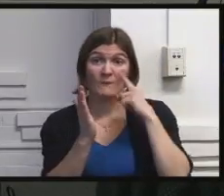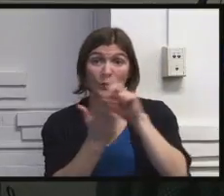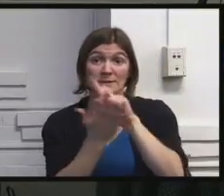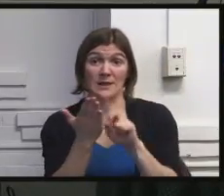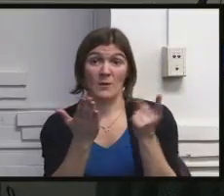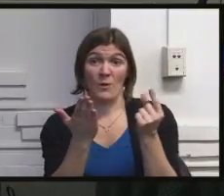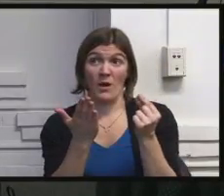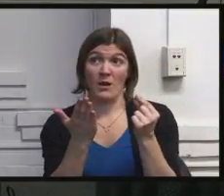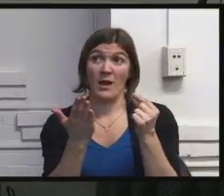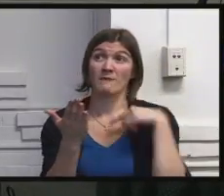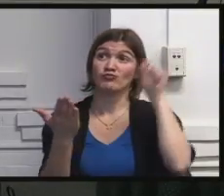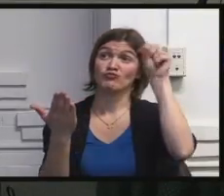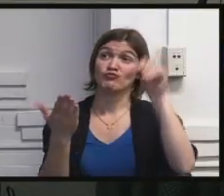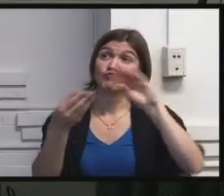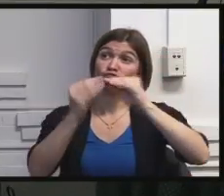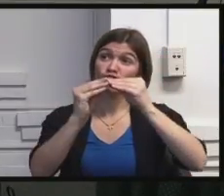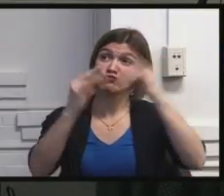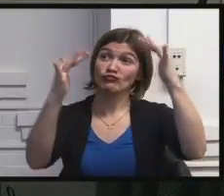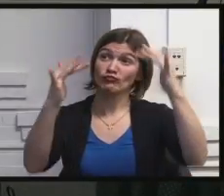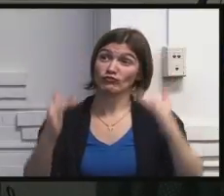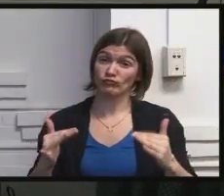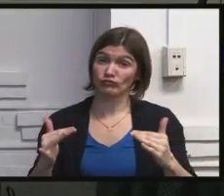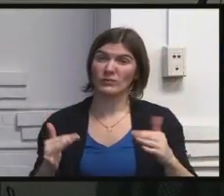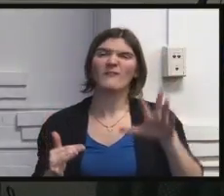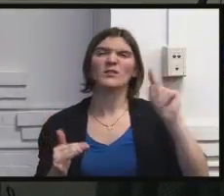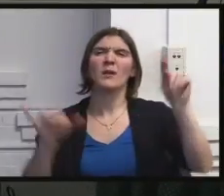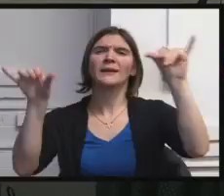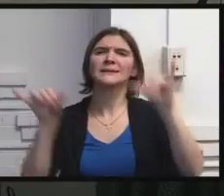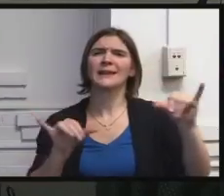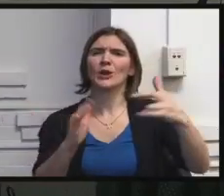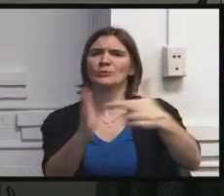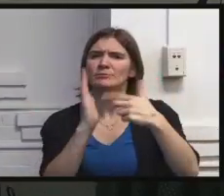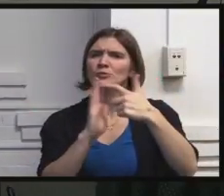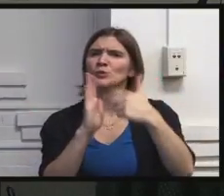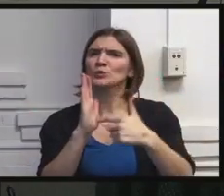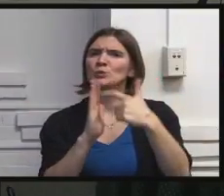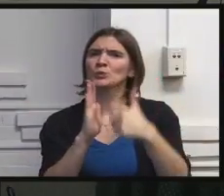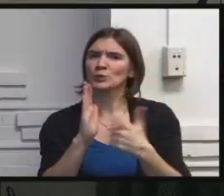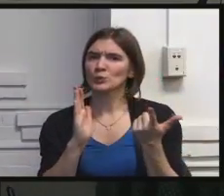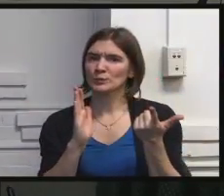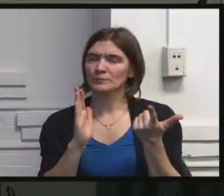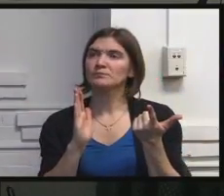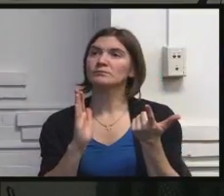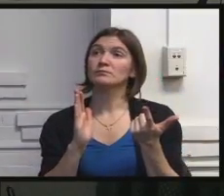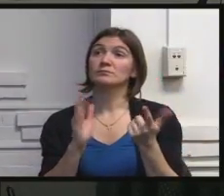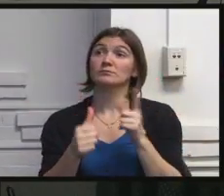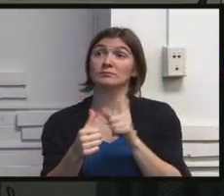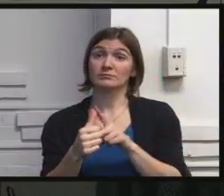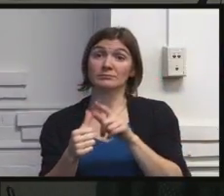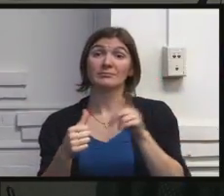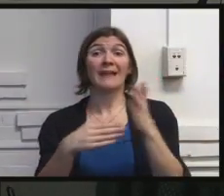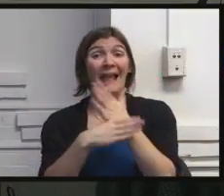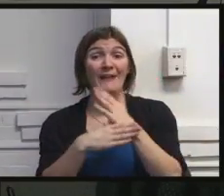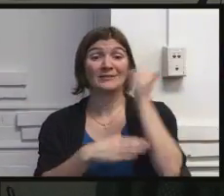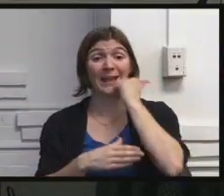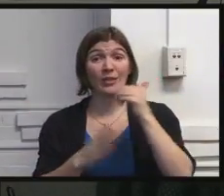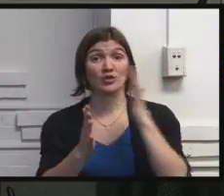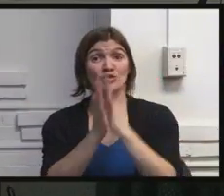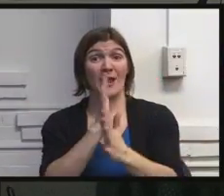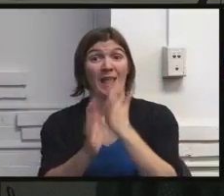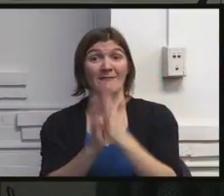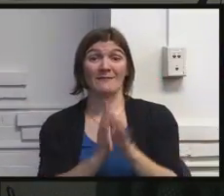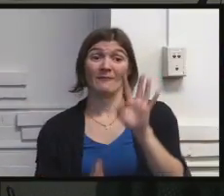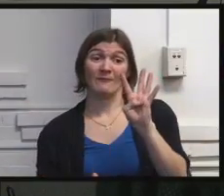considerations. These are all the things that we look at when we talk about Vermont state standards, different types of bridge components. So you have an average daily traffic